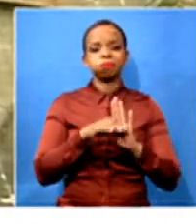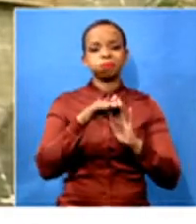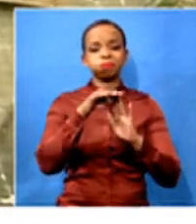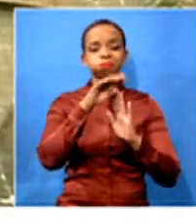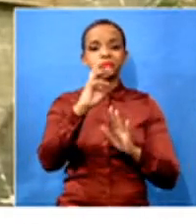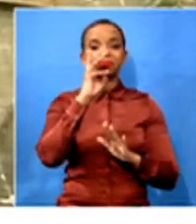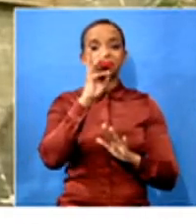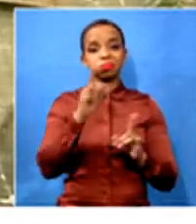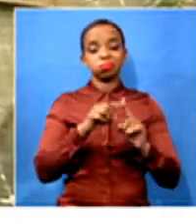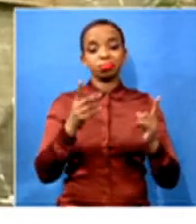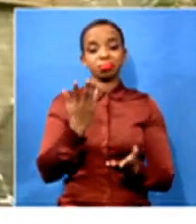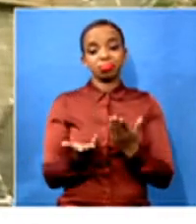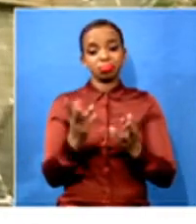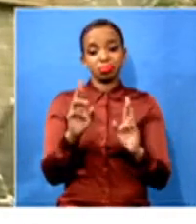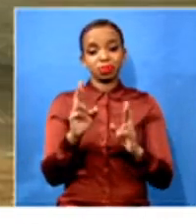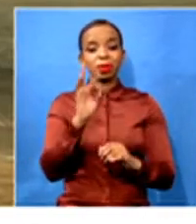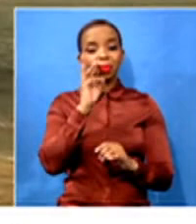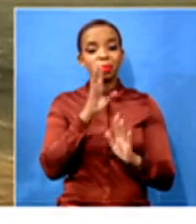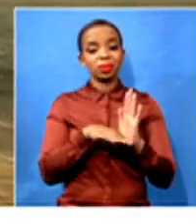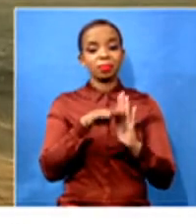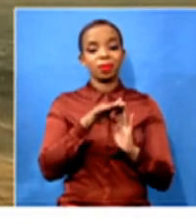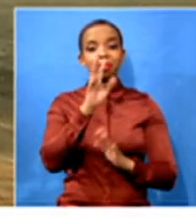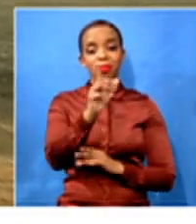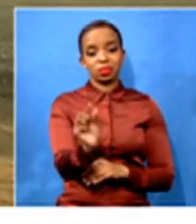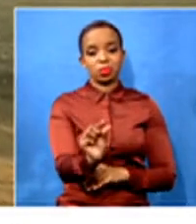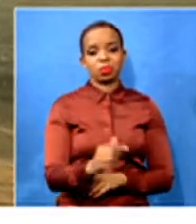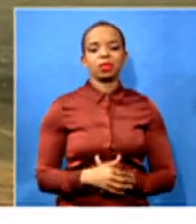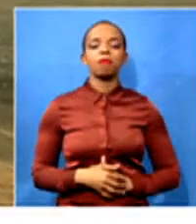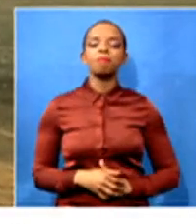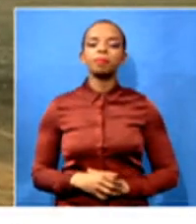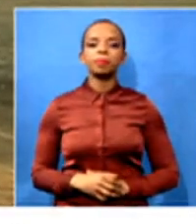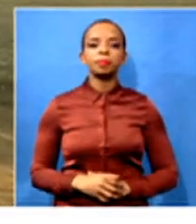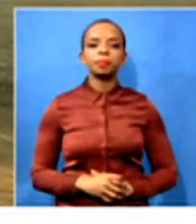overflow again soon. Veronica Fourie, SABC News, Gamtoos Valley.